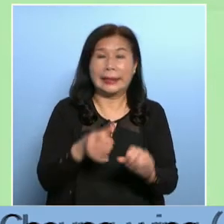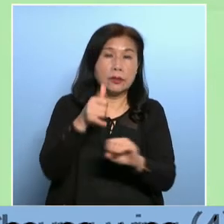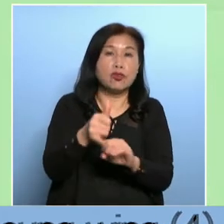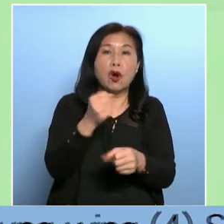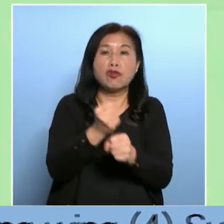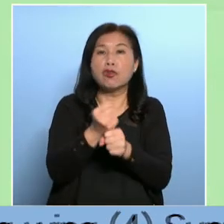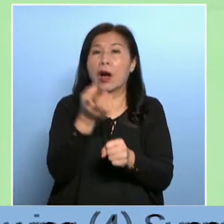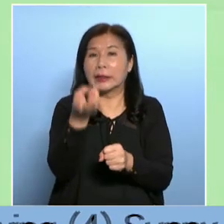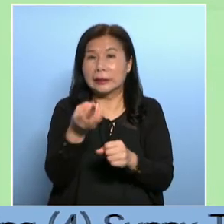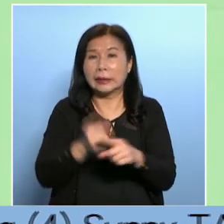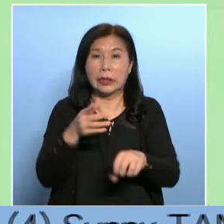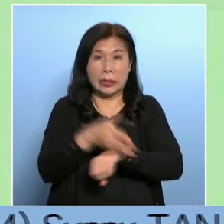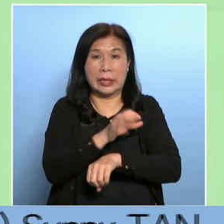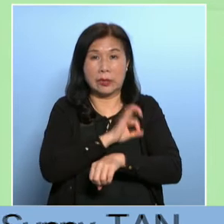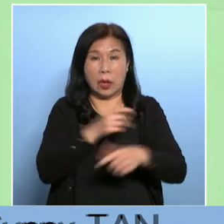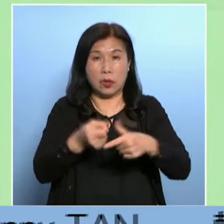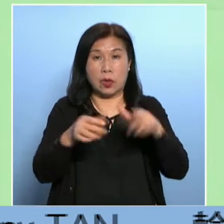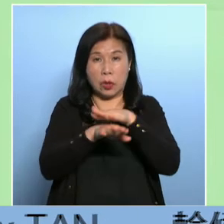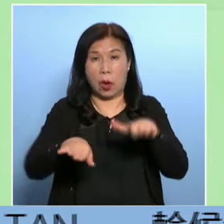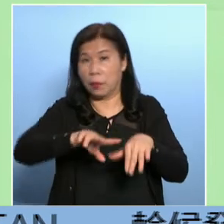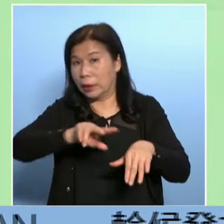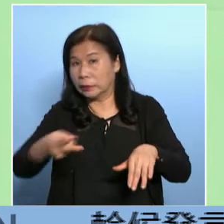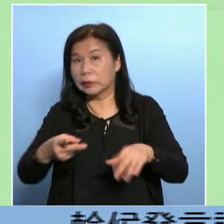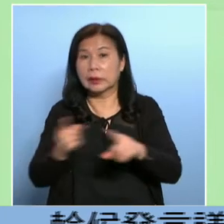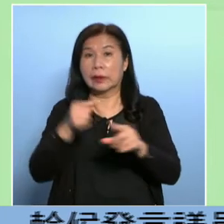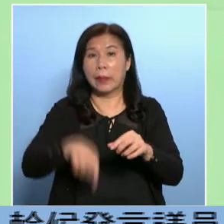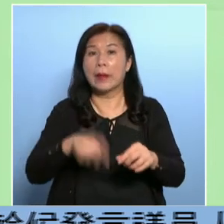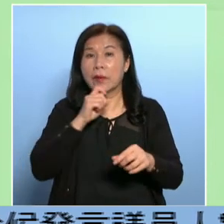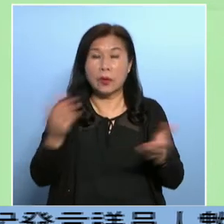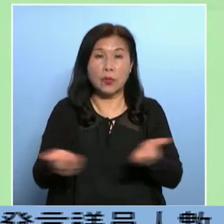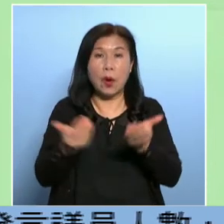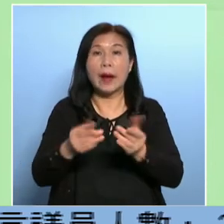do whatever we can for the common group, and we should cover